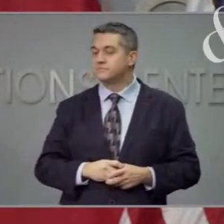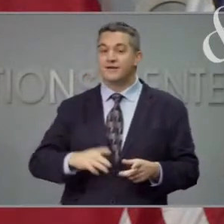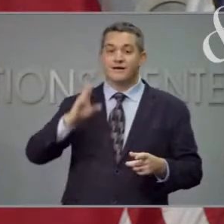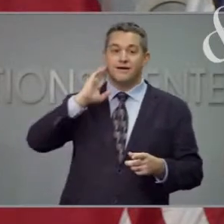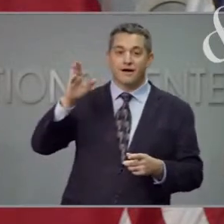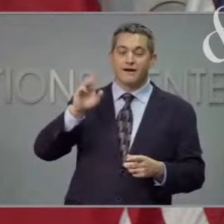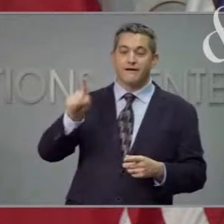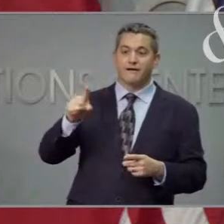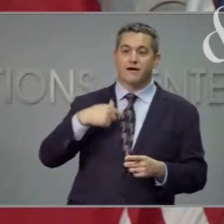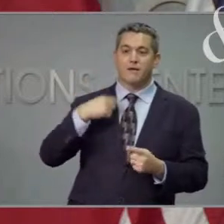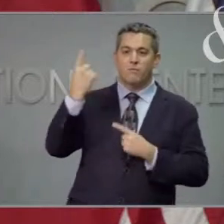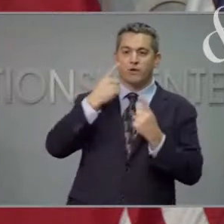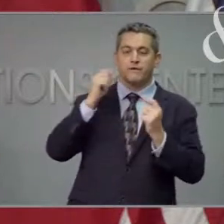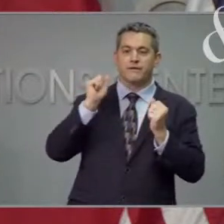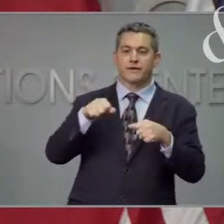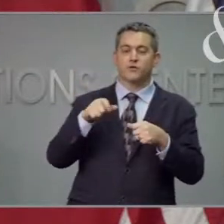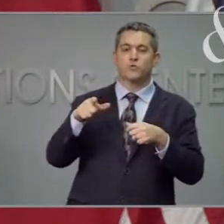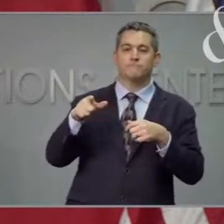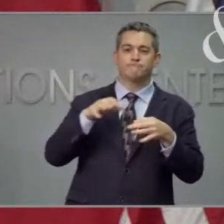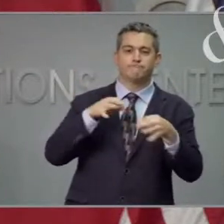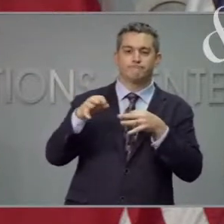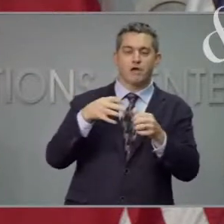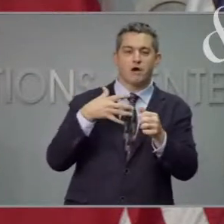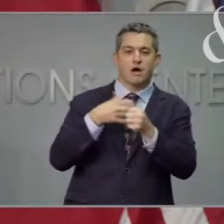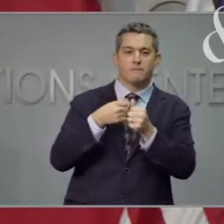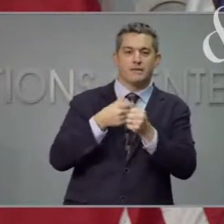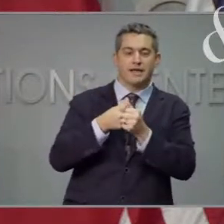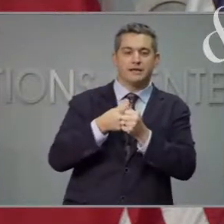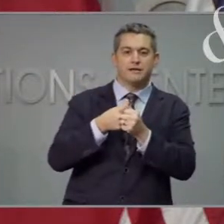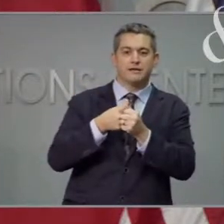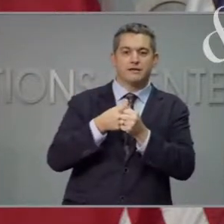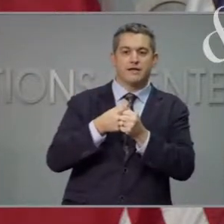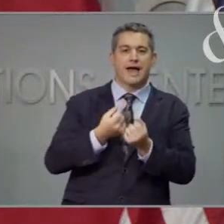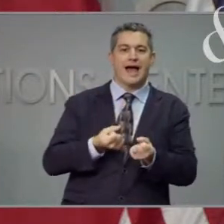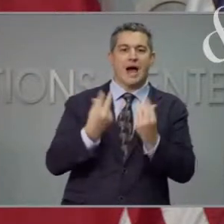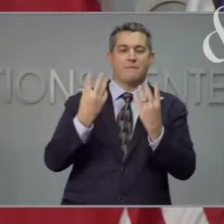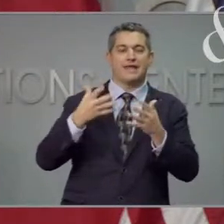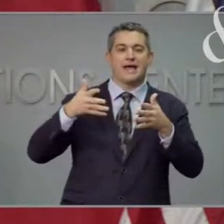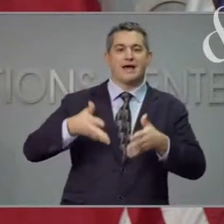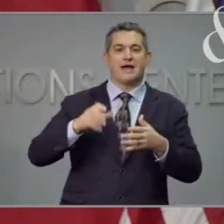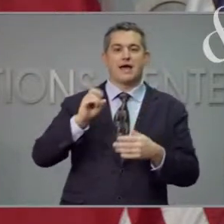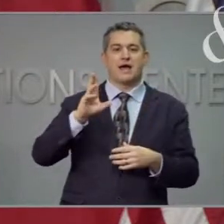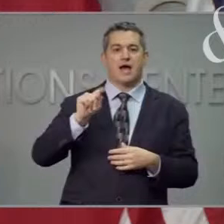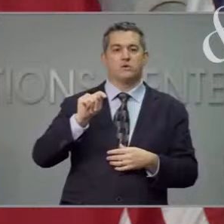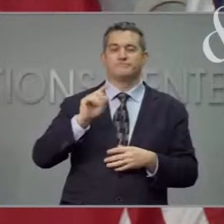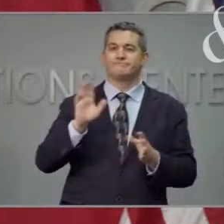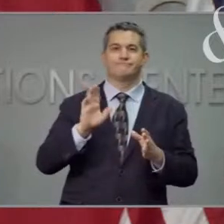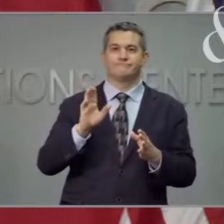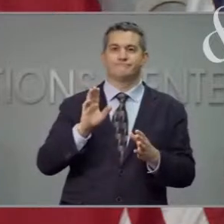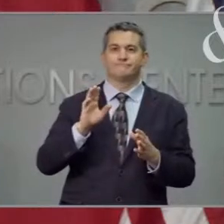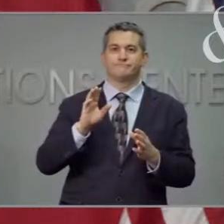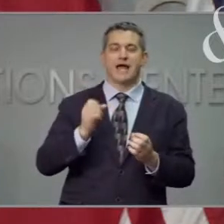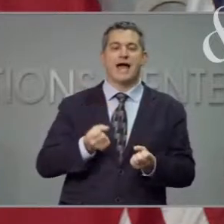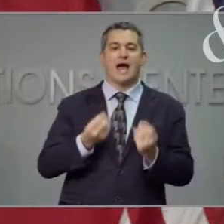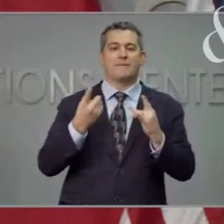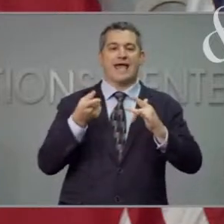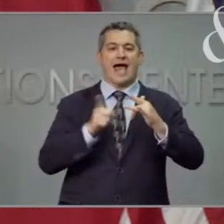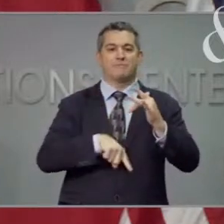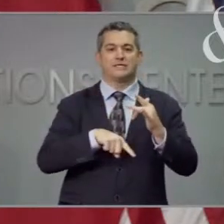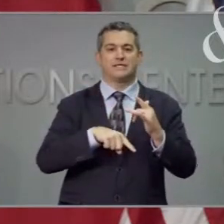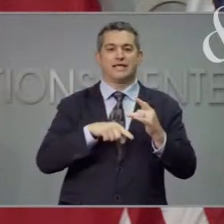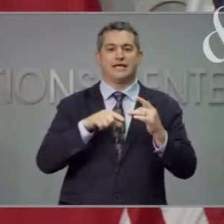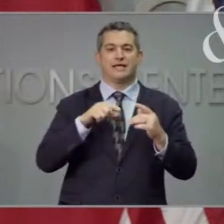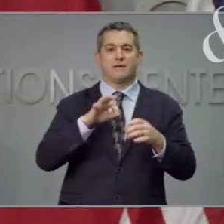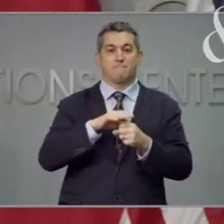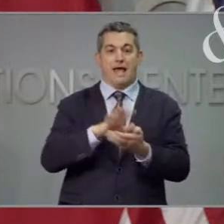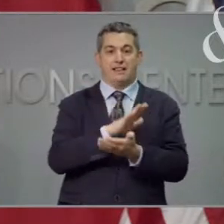Hi, I was wondering if you could give us an update on the number of outstanding ballots. Outstanding absentee ballots, which stood